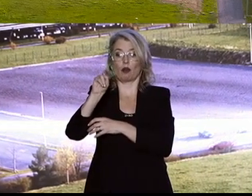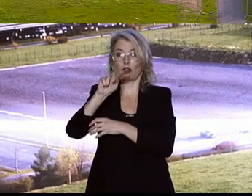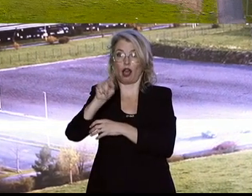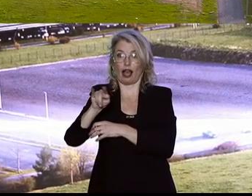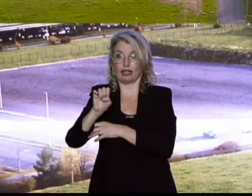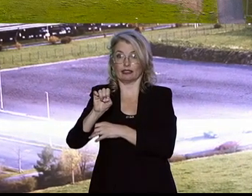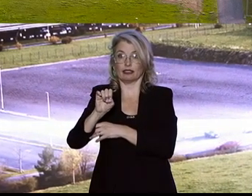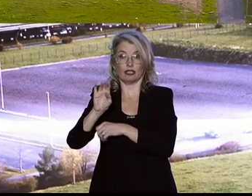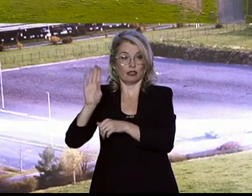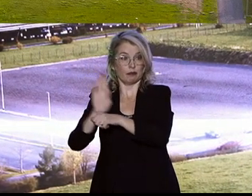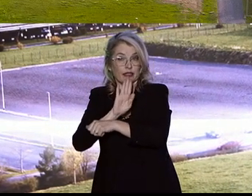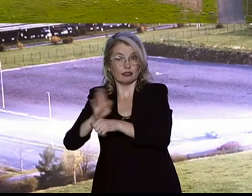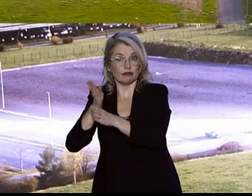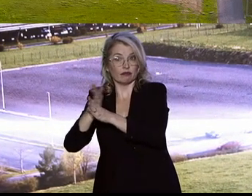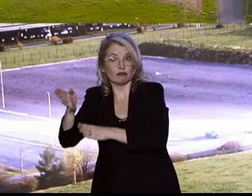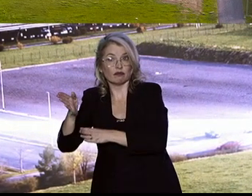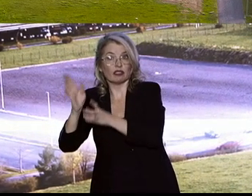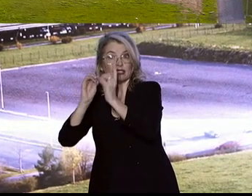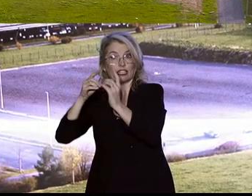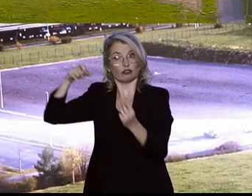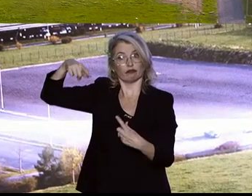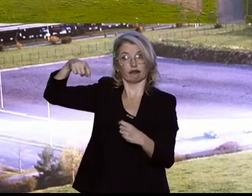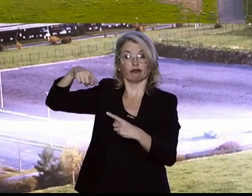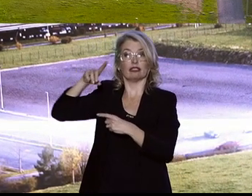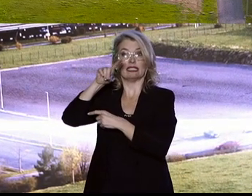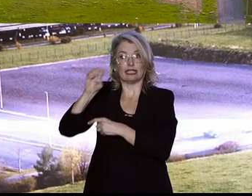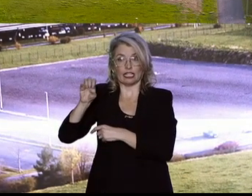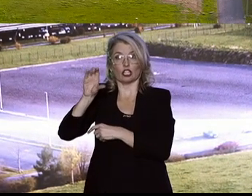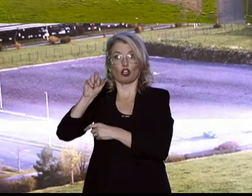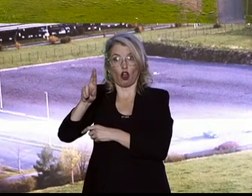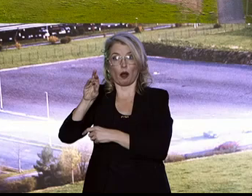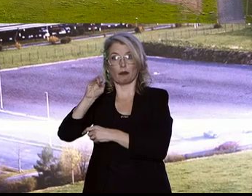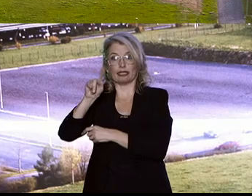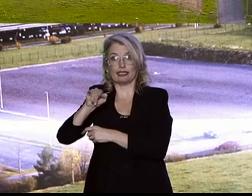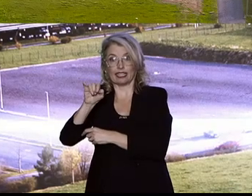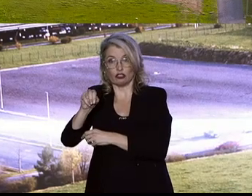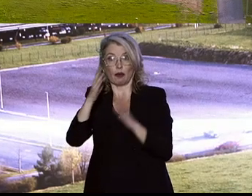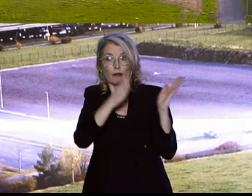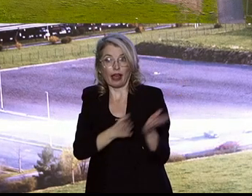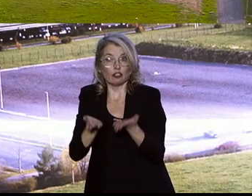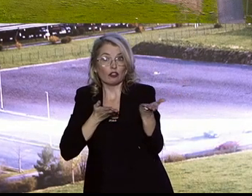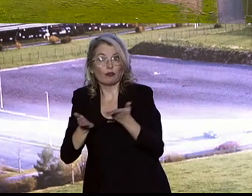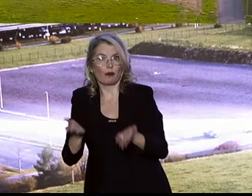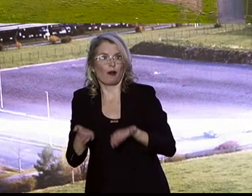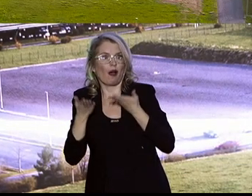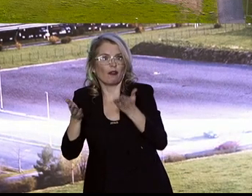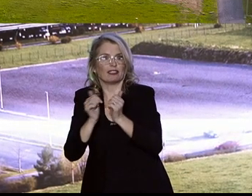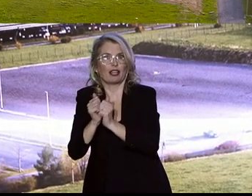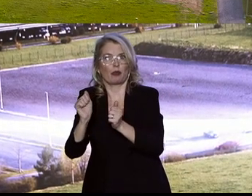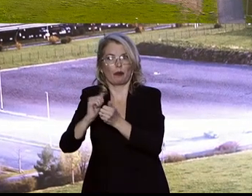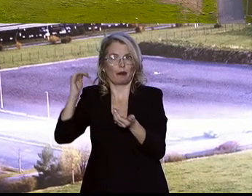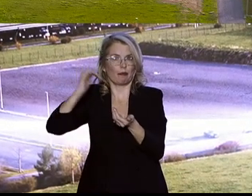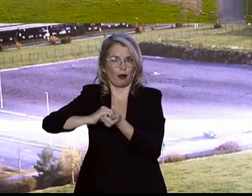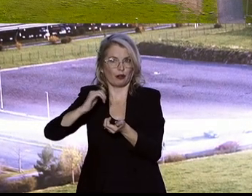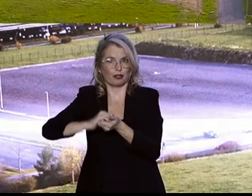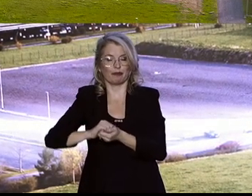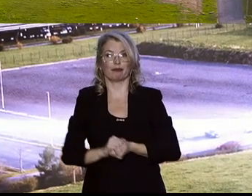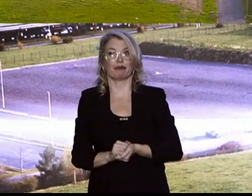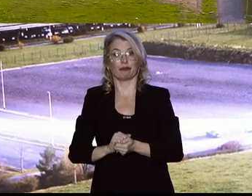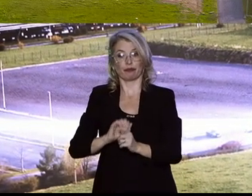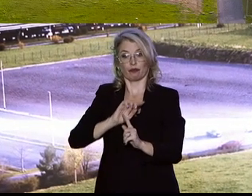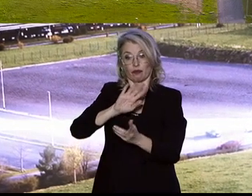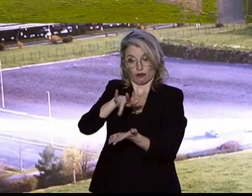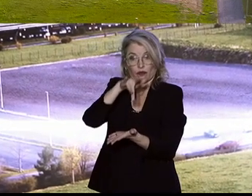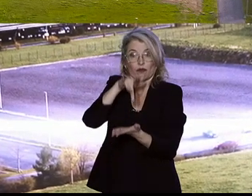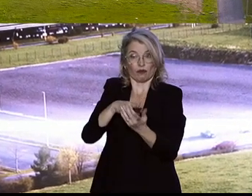Decarbonize Industries is a digital decarbonization planning service we offer together with a partner. At